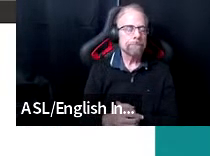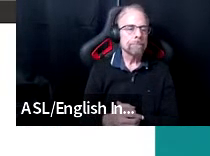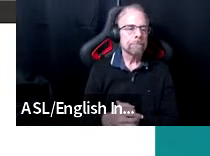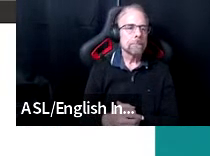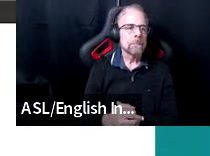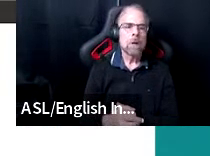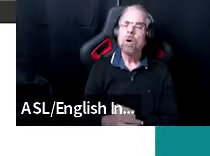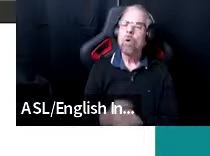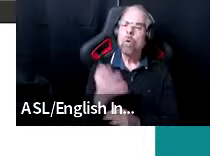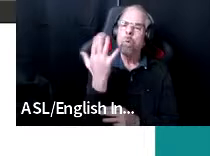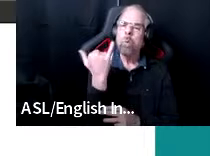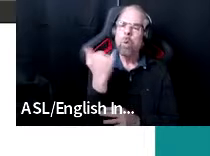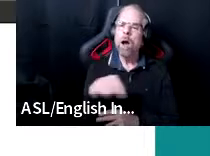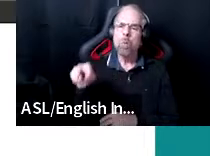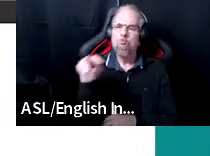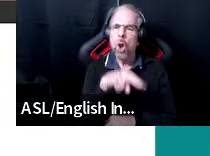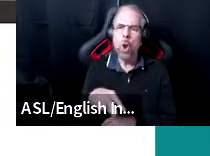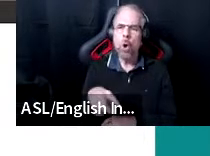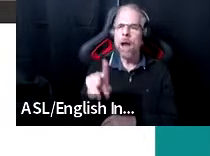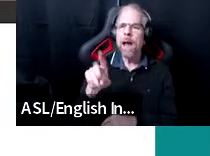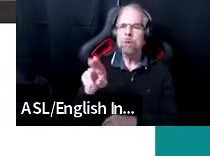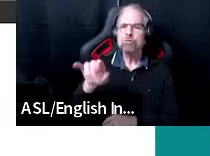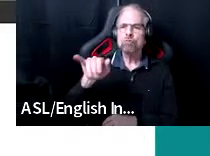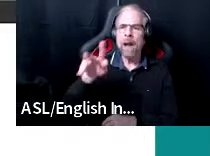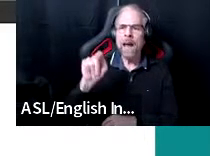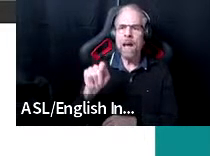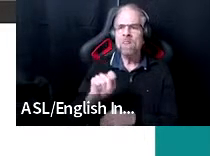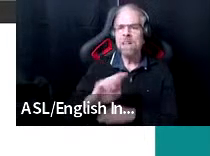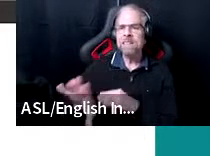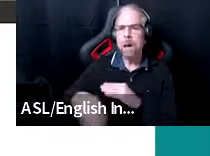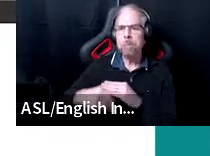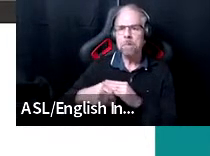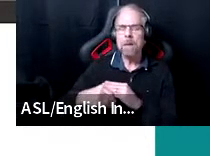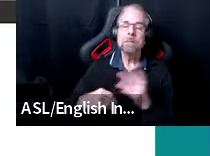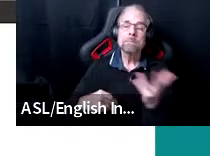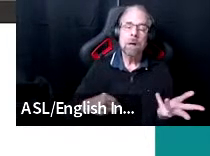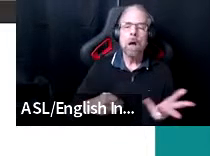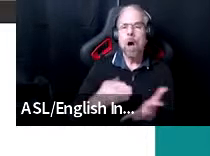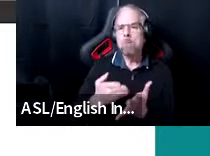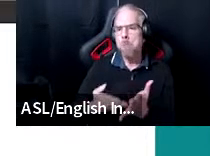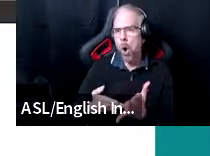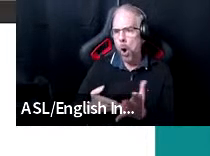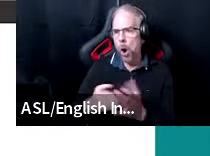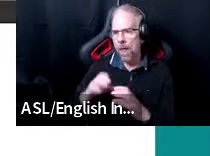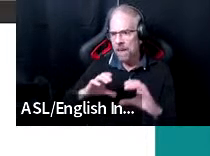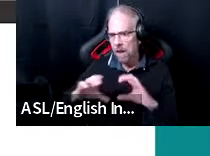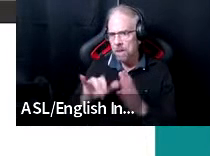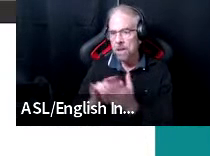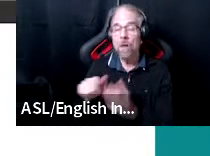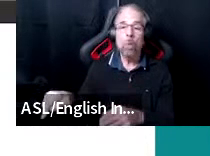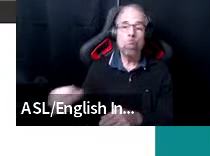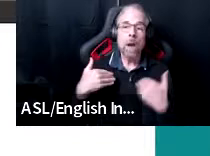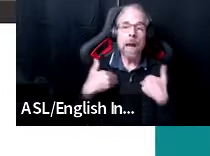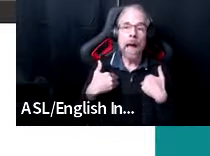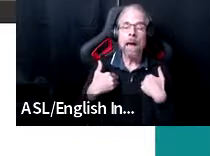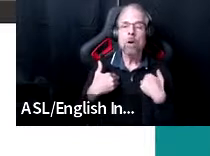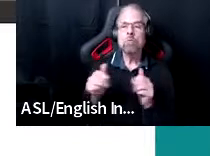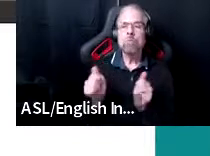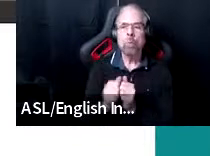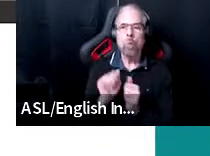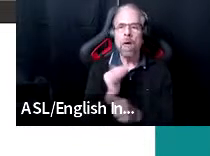So why are we looking at a draft supplemental? Part of the conversation that we started having with our